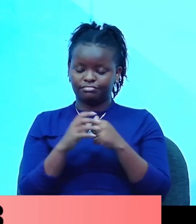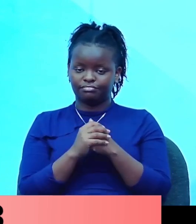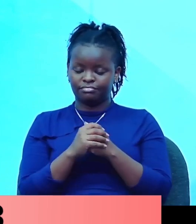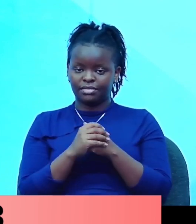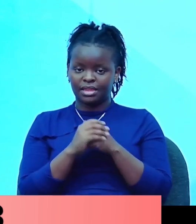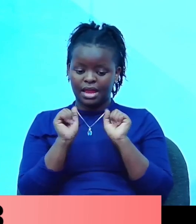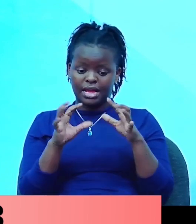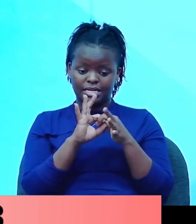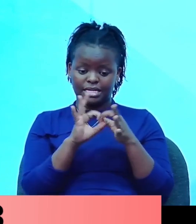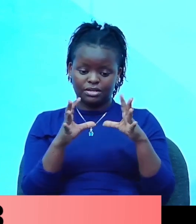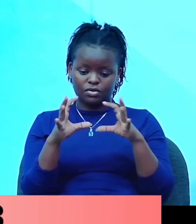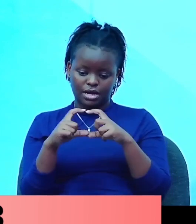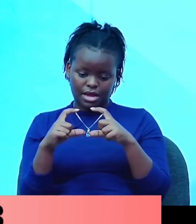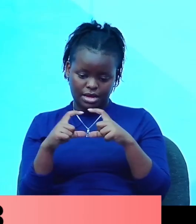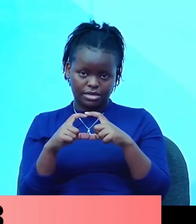card to your